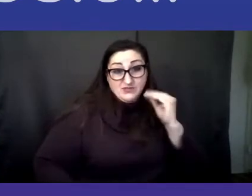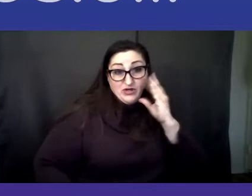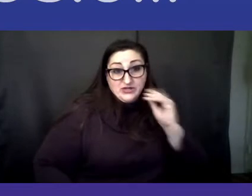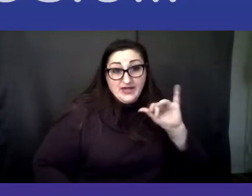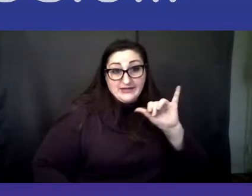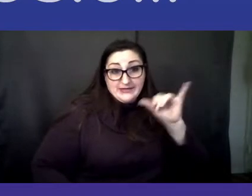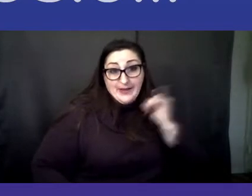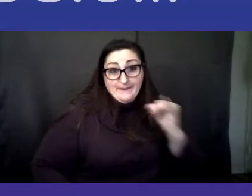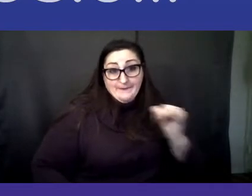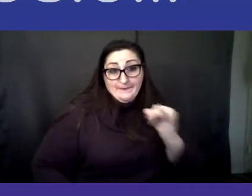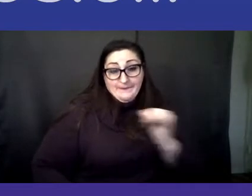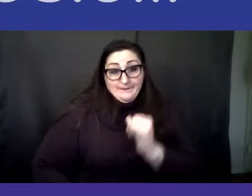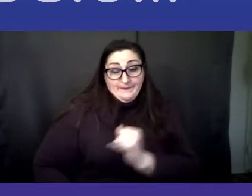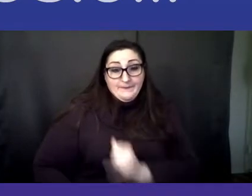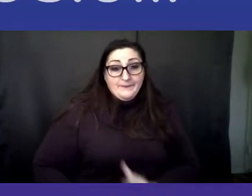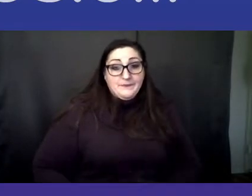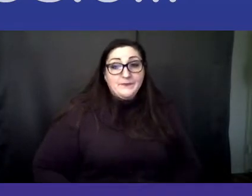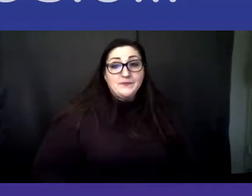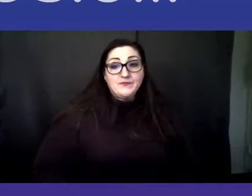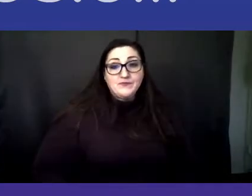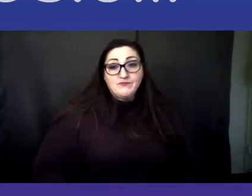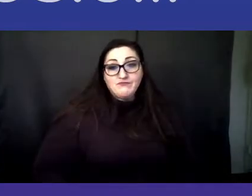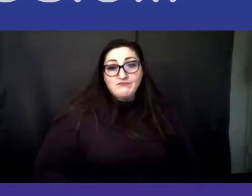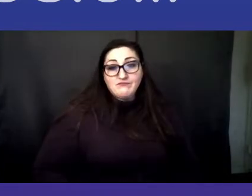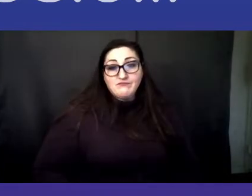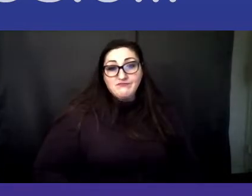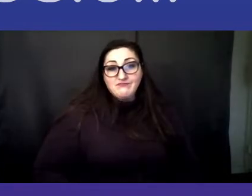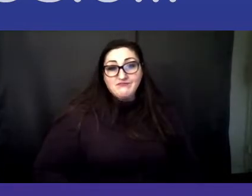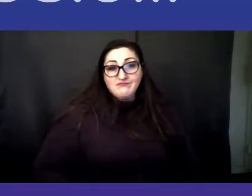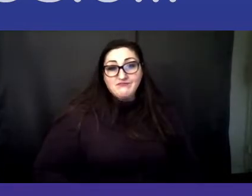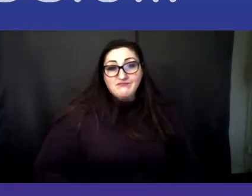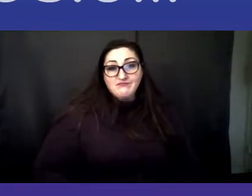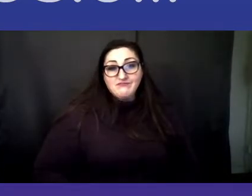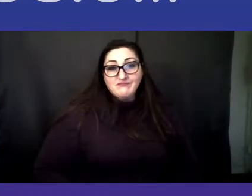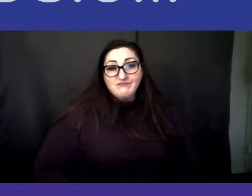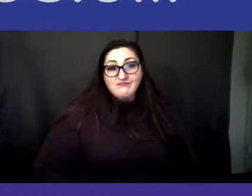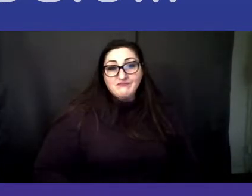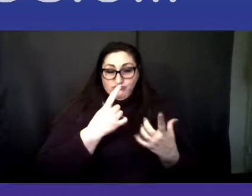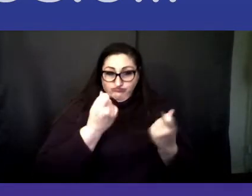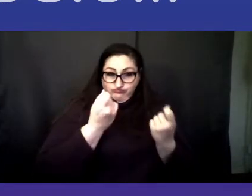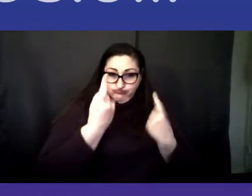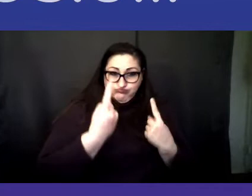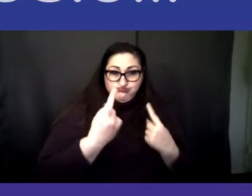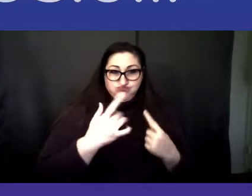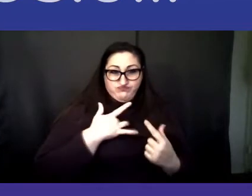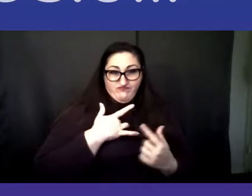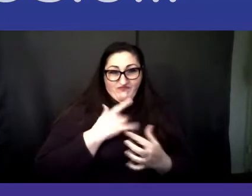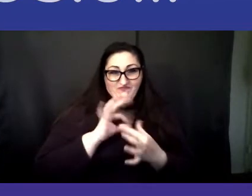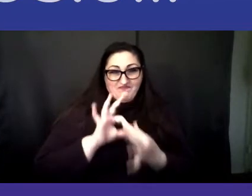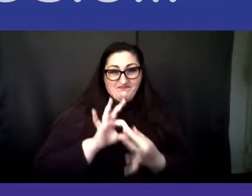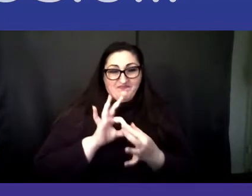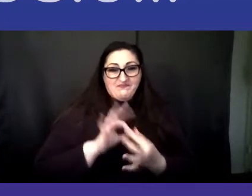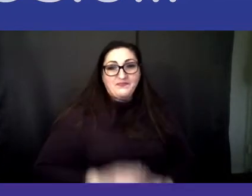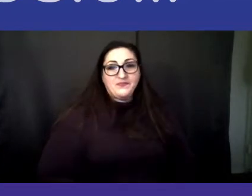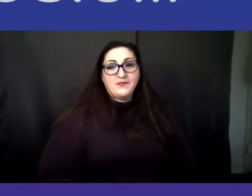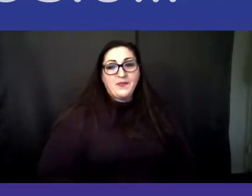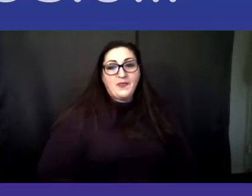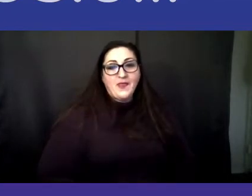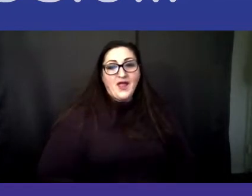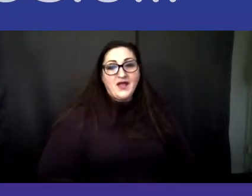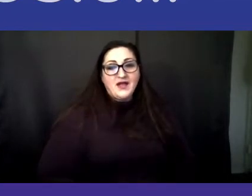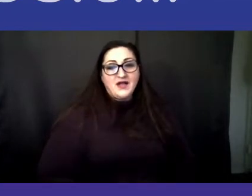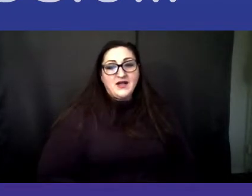to, I'm breathing with you. But it was really evocative where I went, because I landed